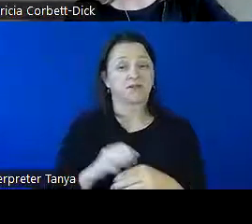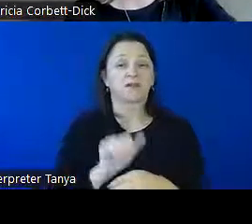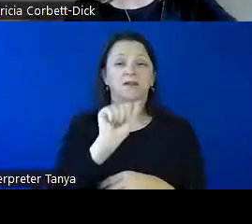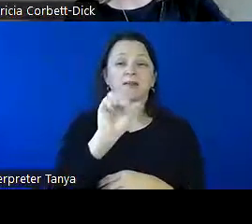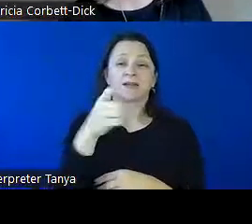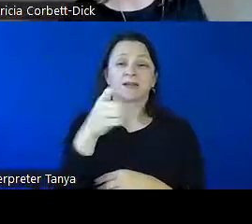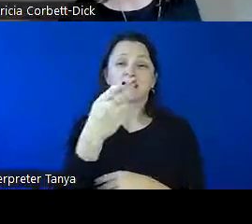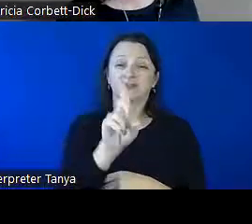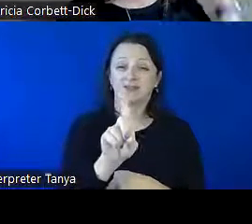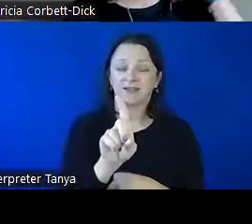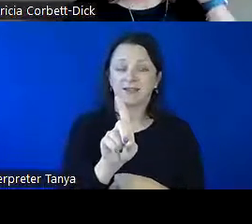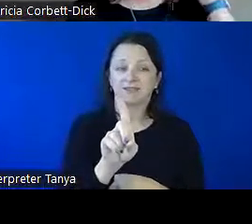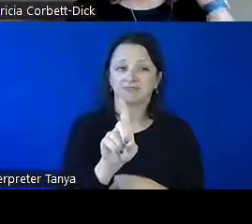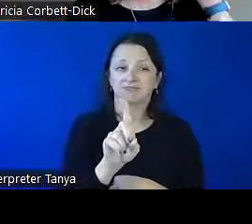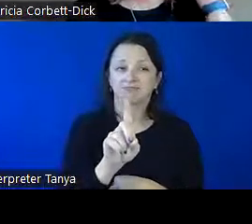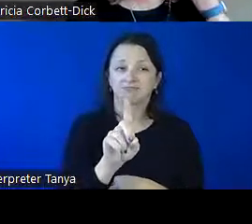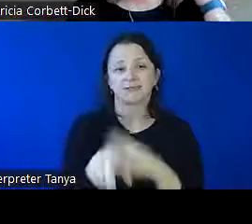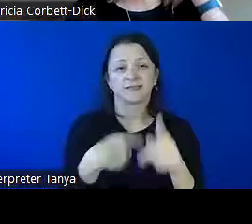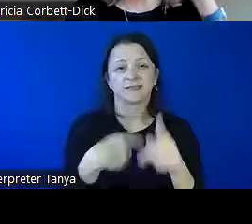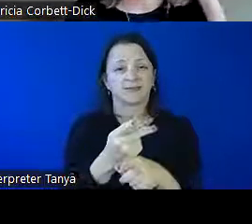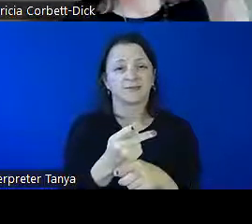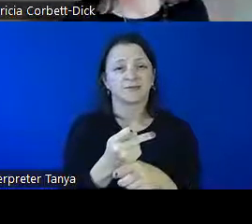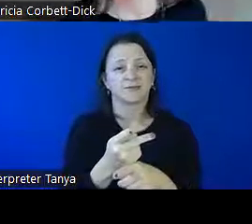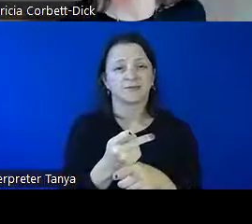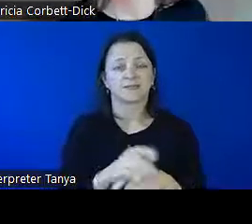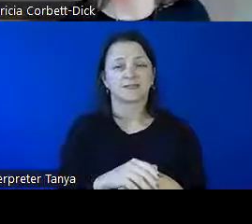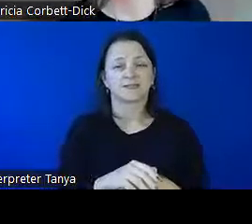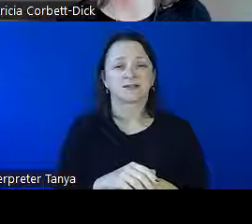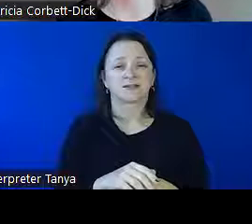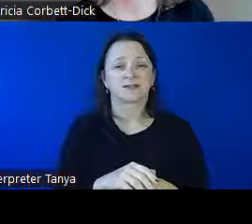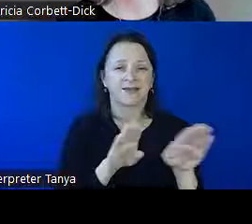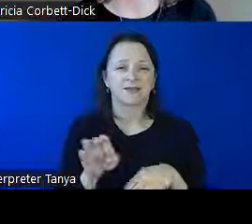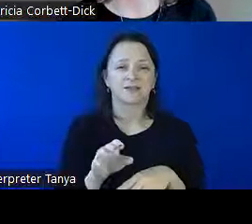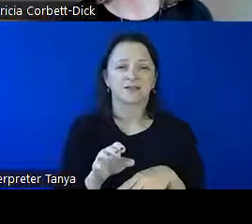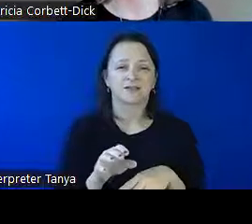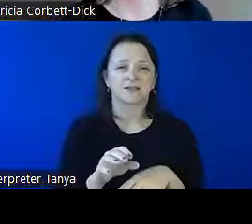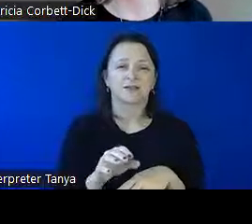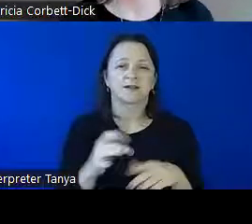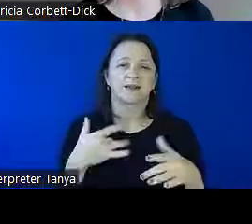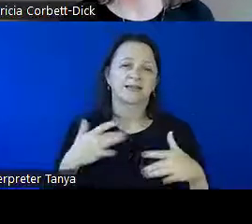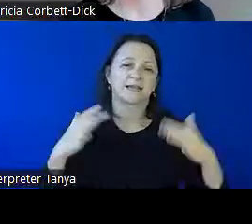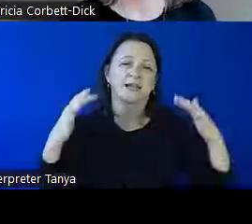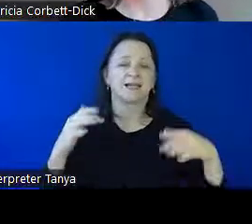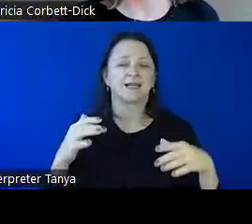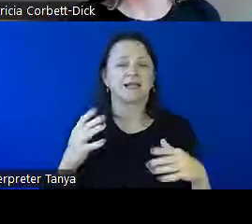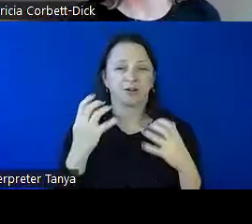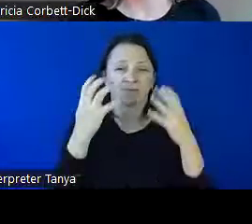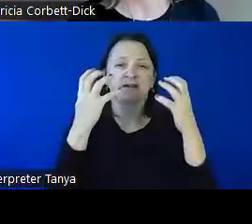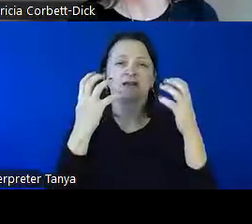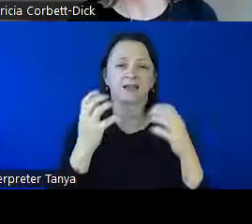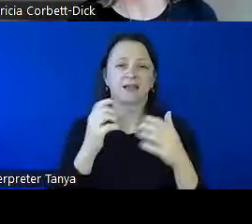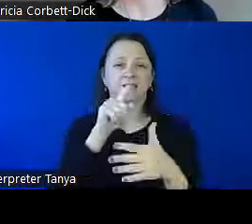ADHD to be considered for medication, sleep onset, anxiety, and irritability, because those all have a